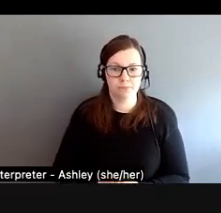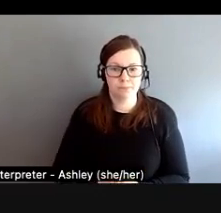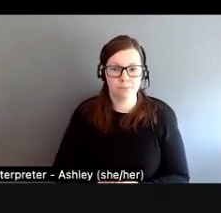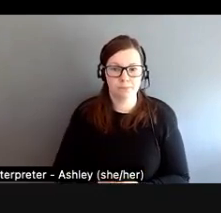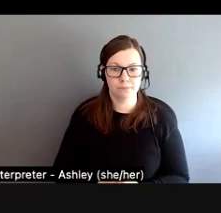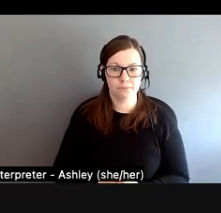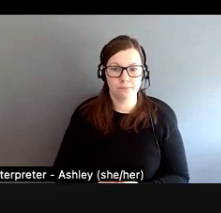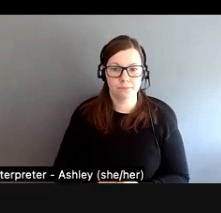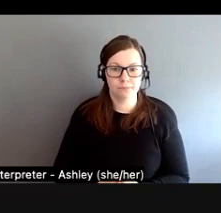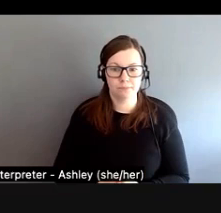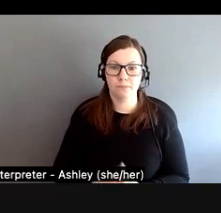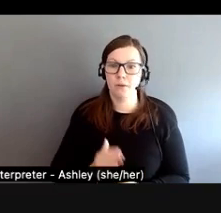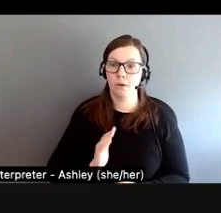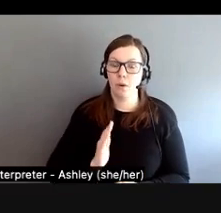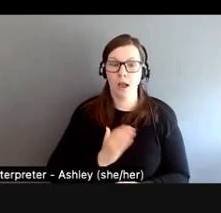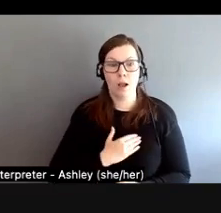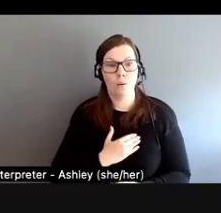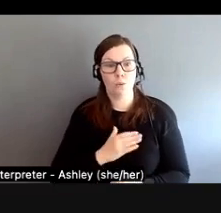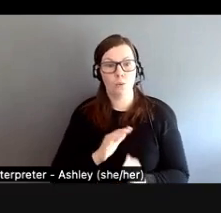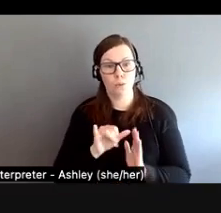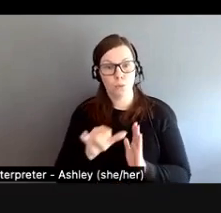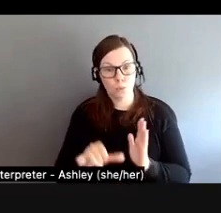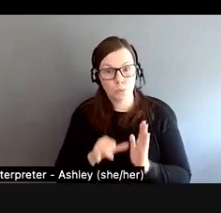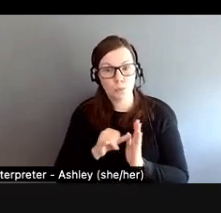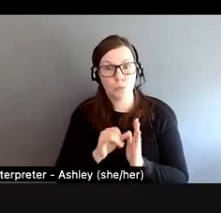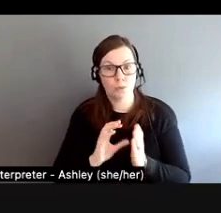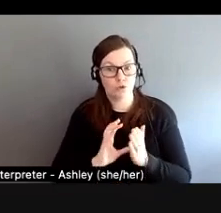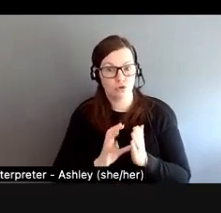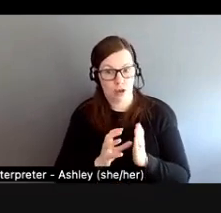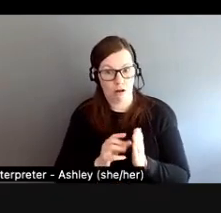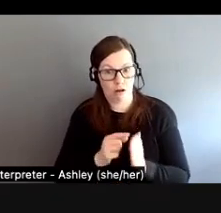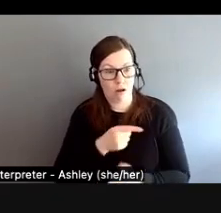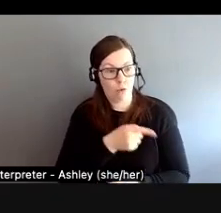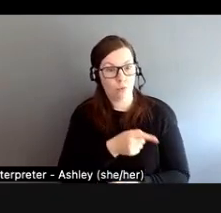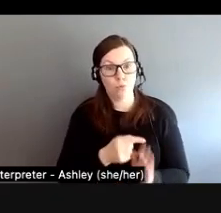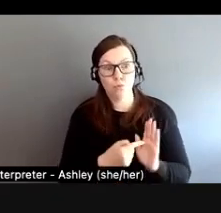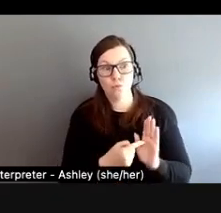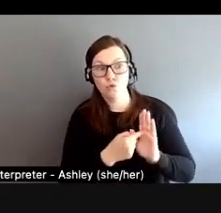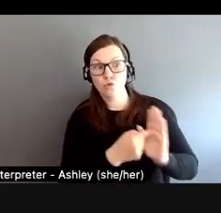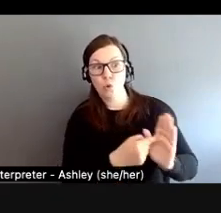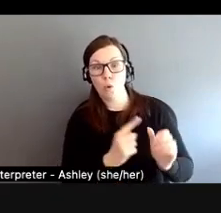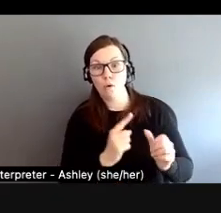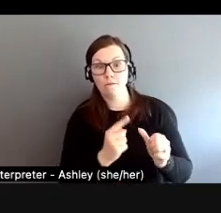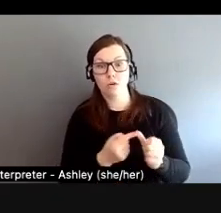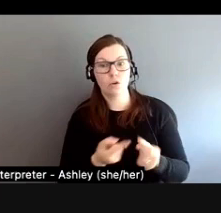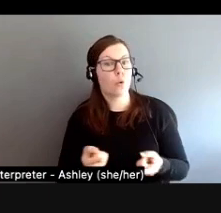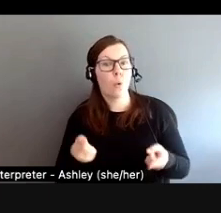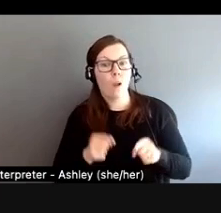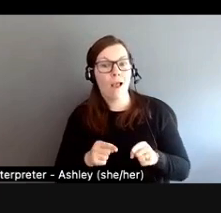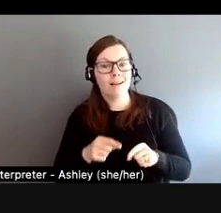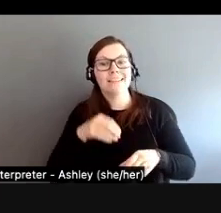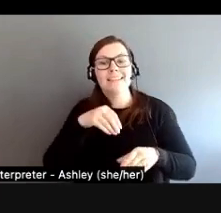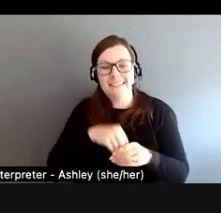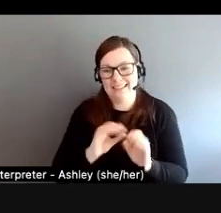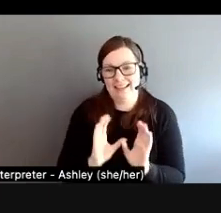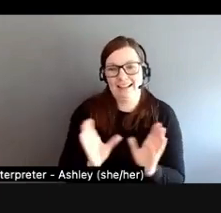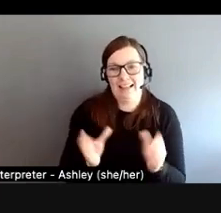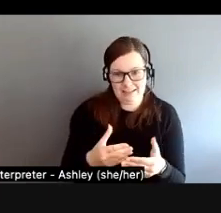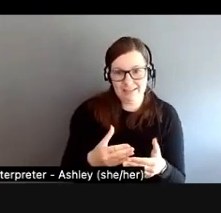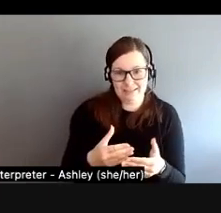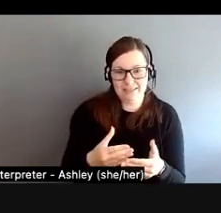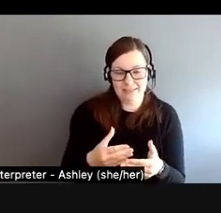channel to our learners during the class time. So we started to offer, we kind